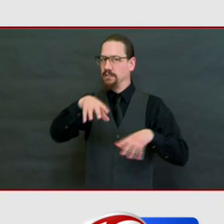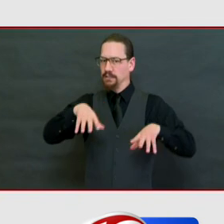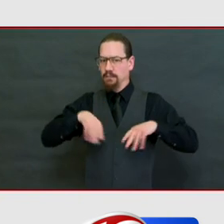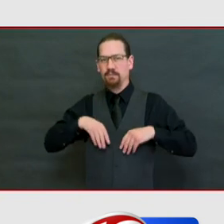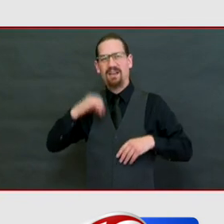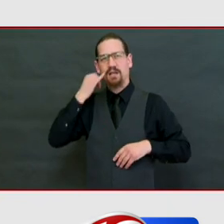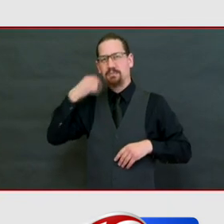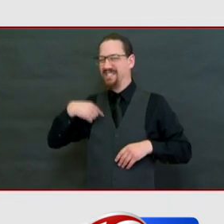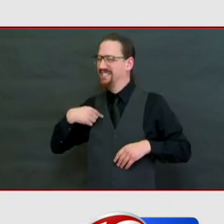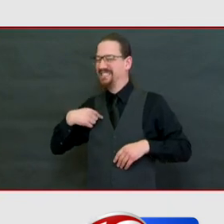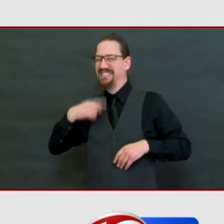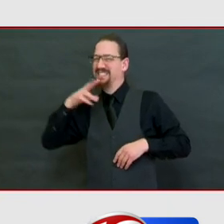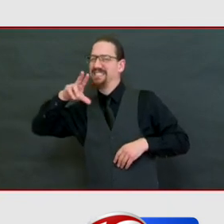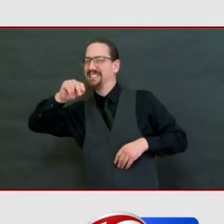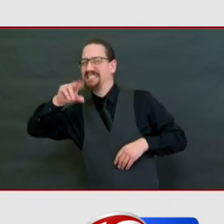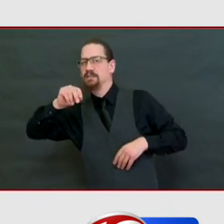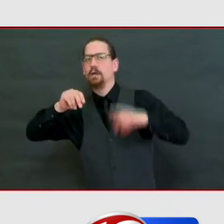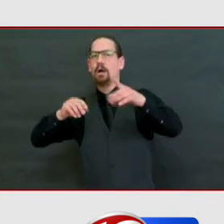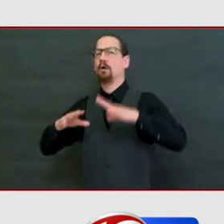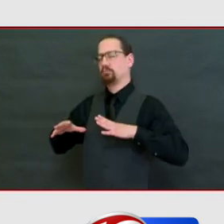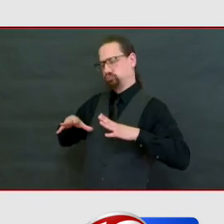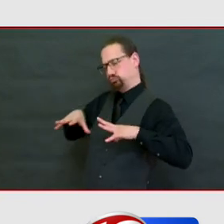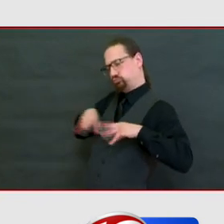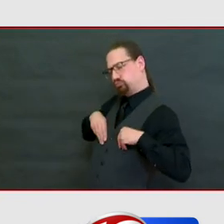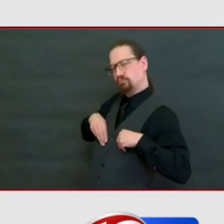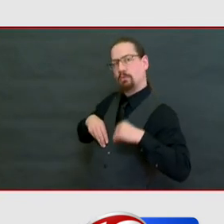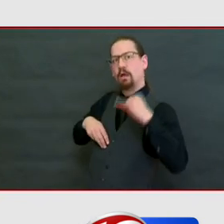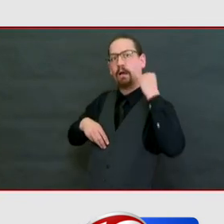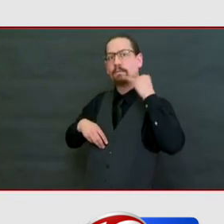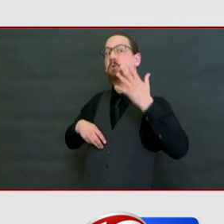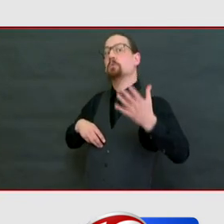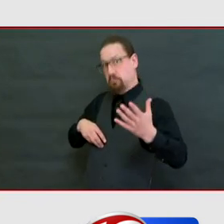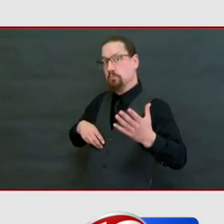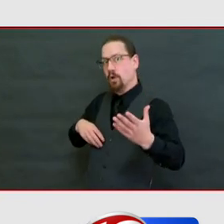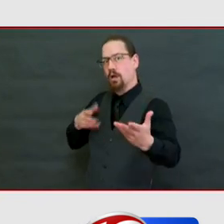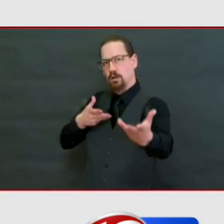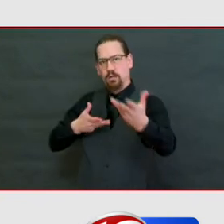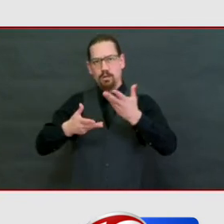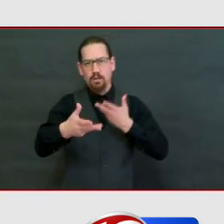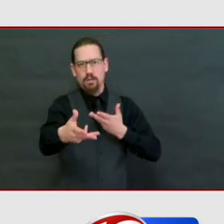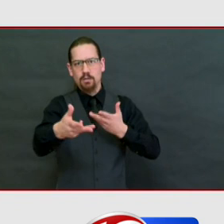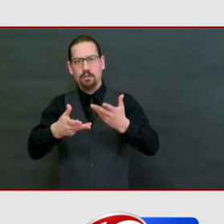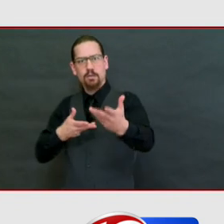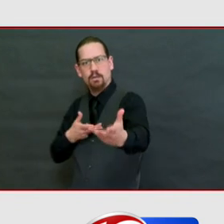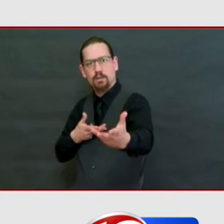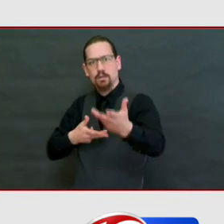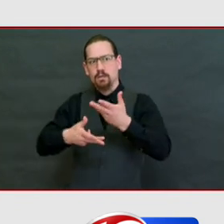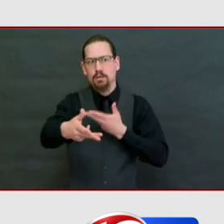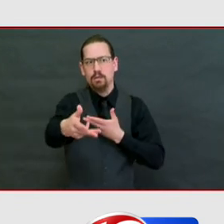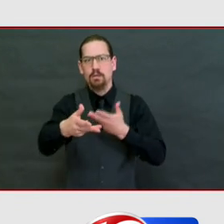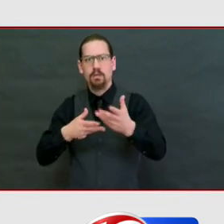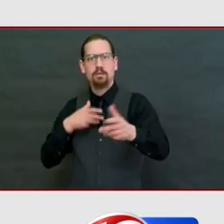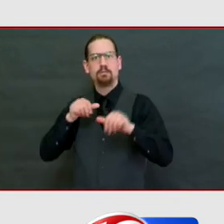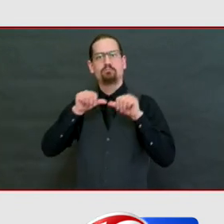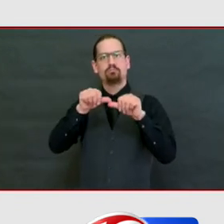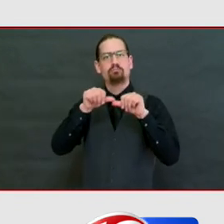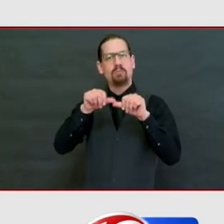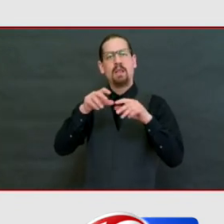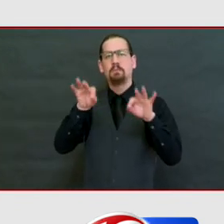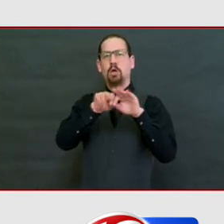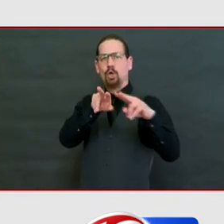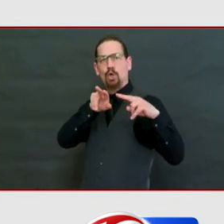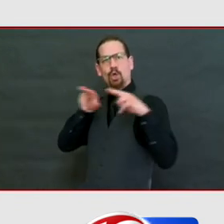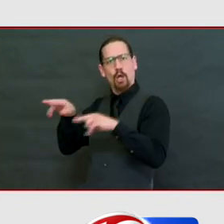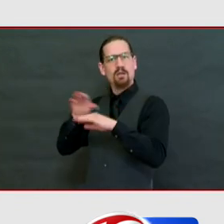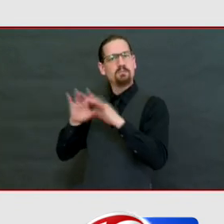ground. So it's important to me that we have an ability to take your feedback on the website. The first phase is what we're calling testing